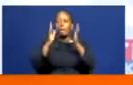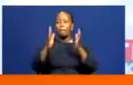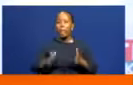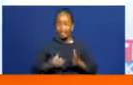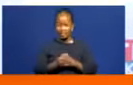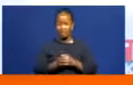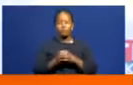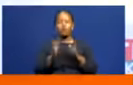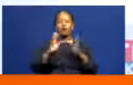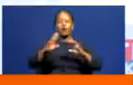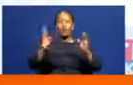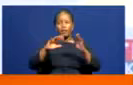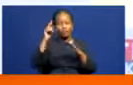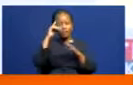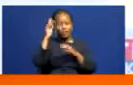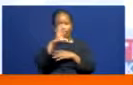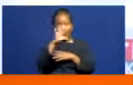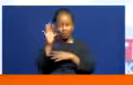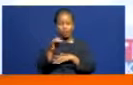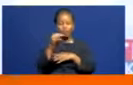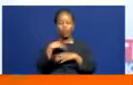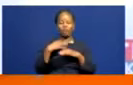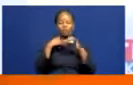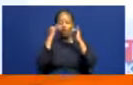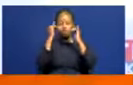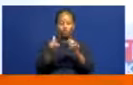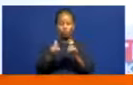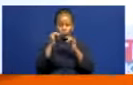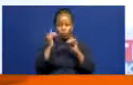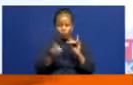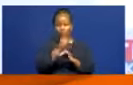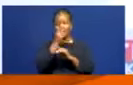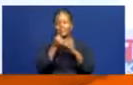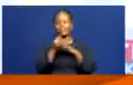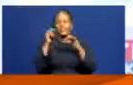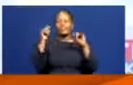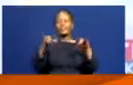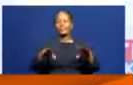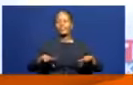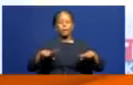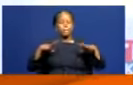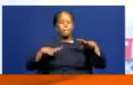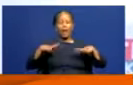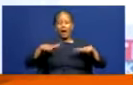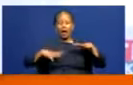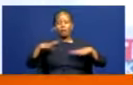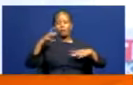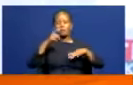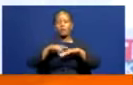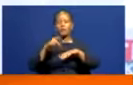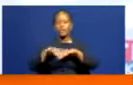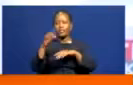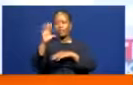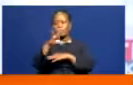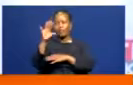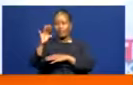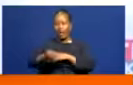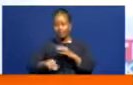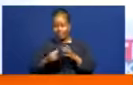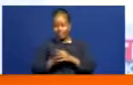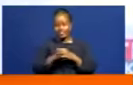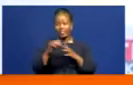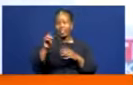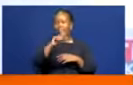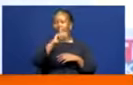our continent to a rebirth. It is a proud moment for Africa. Kenya